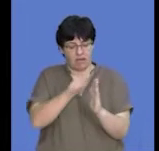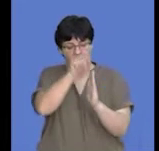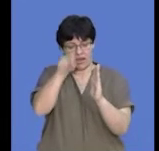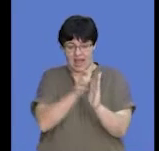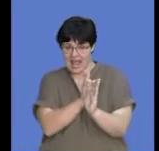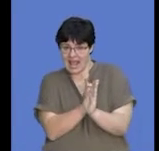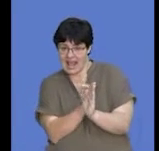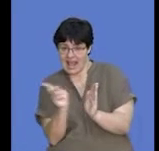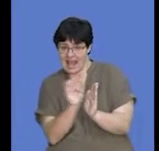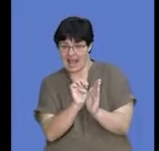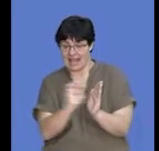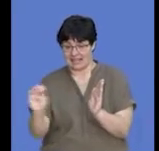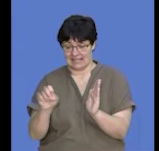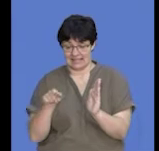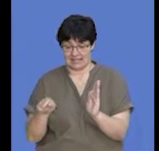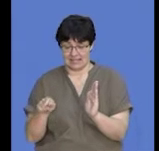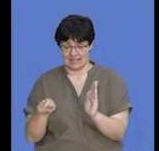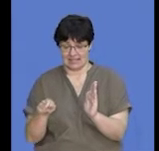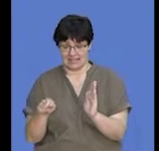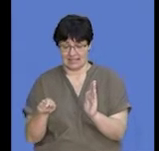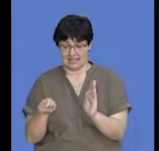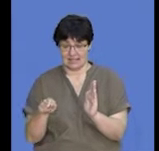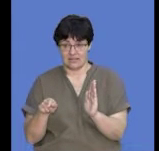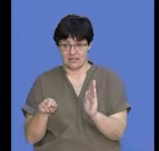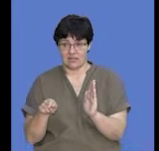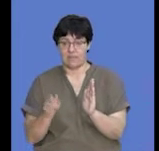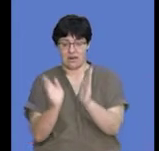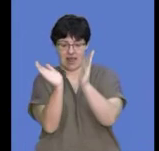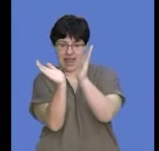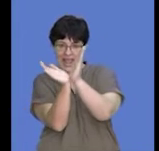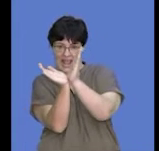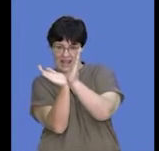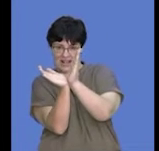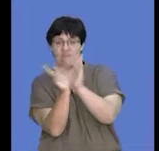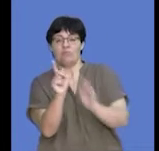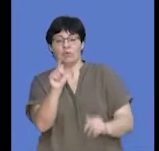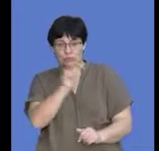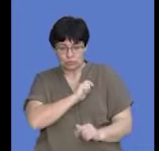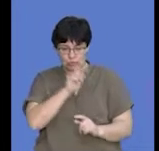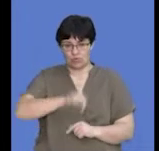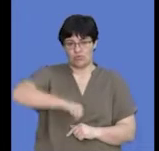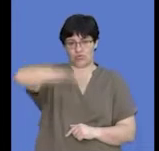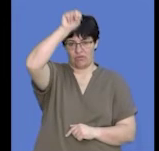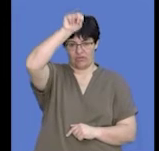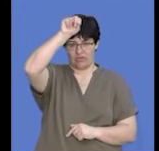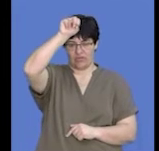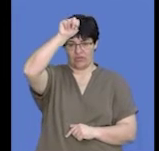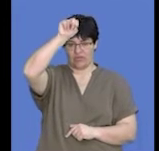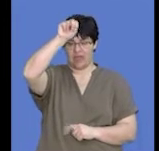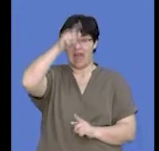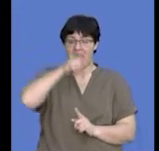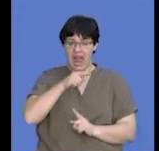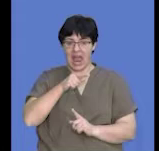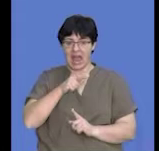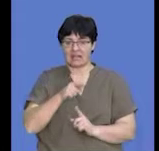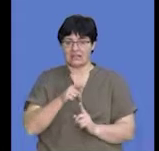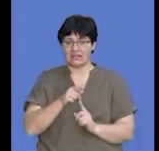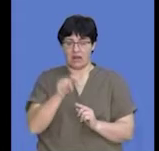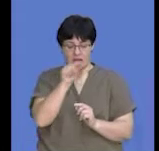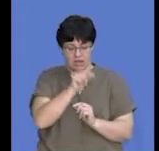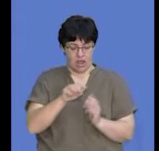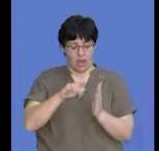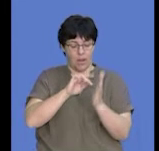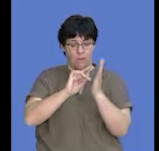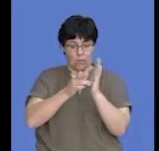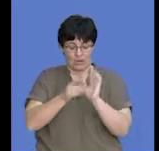facing eastwards, and that angle comes from your true north, as well as if the from point is placed